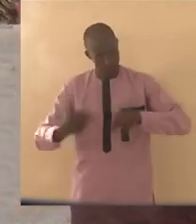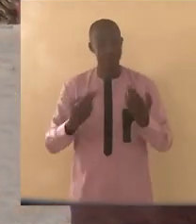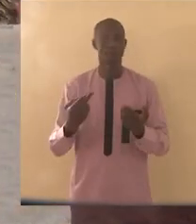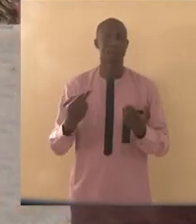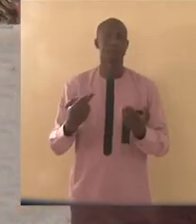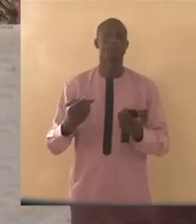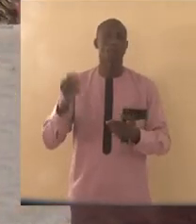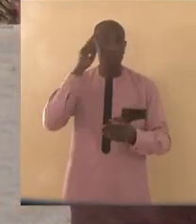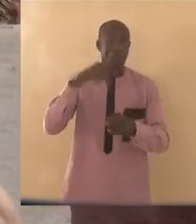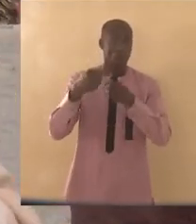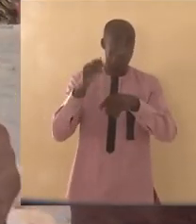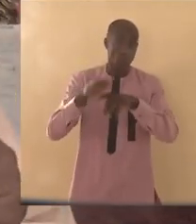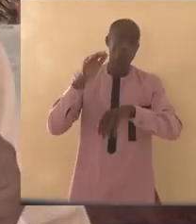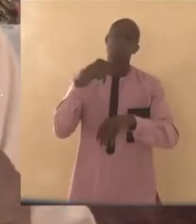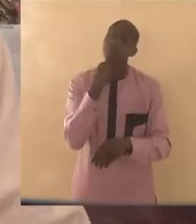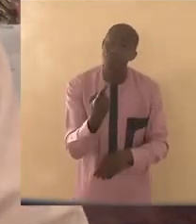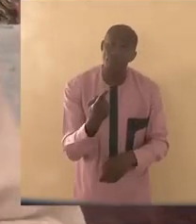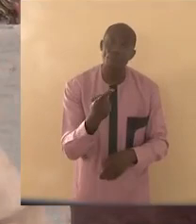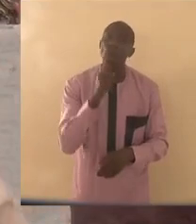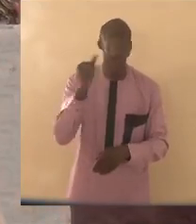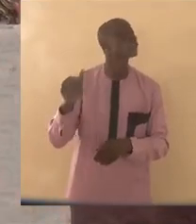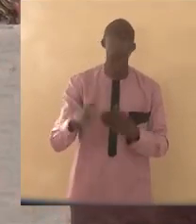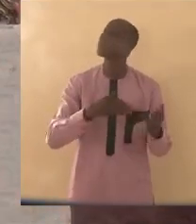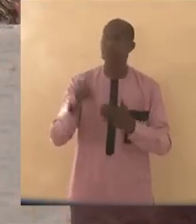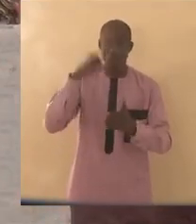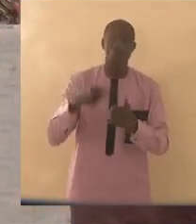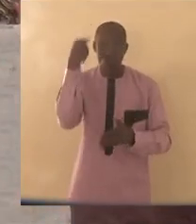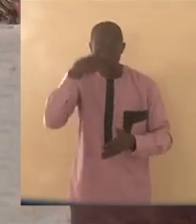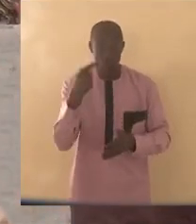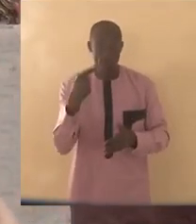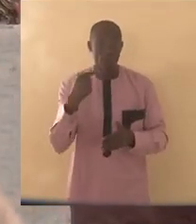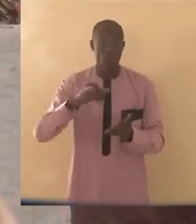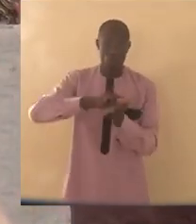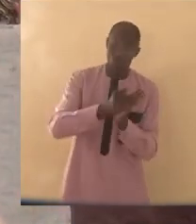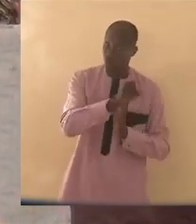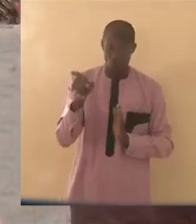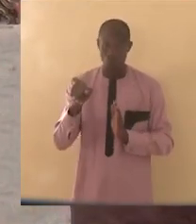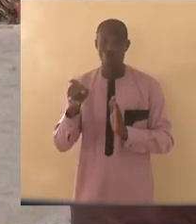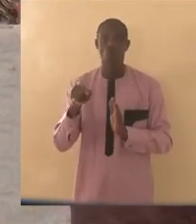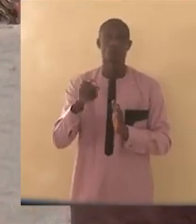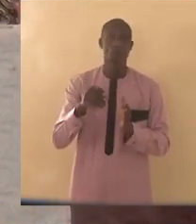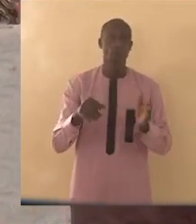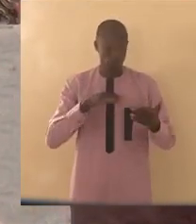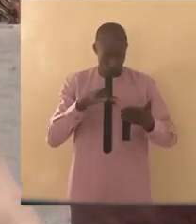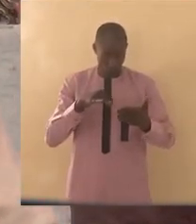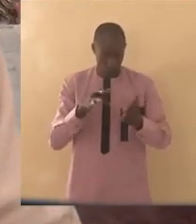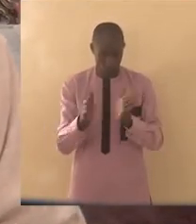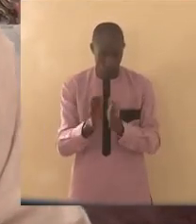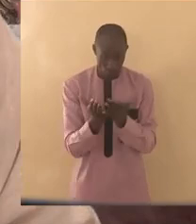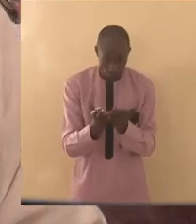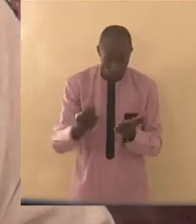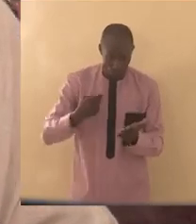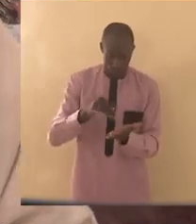say rejoice. And he went on to say, it doesn't matter what you are facing. And those of us who study scripture a little, you see, we study